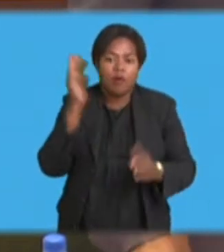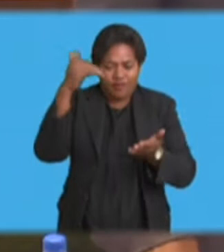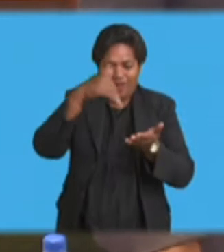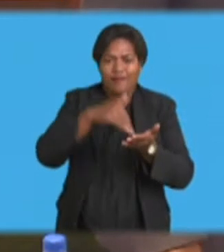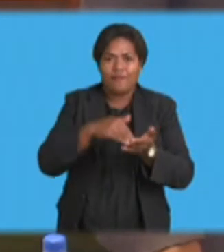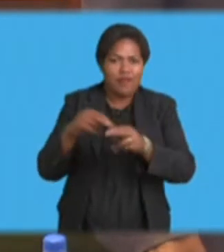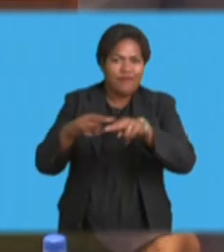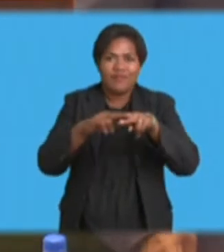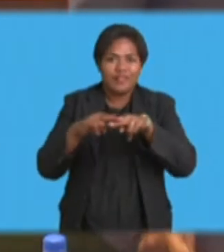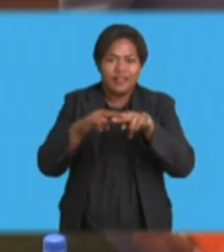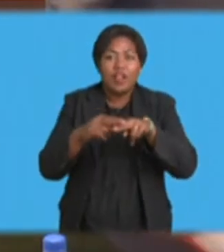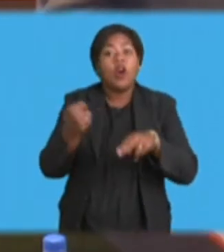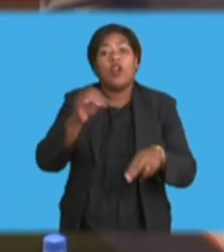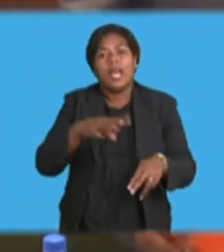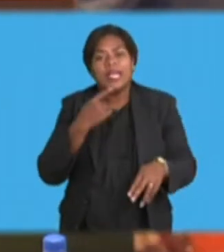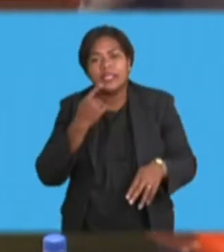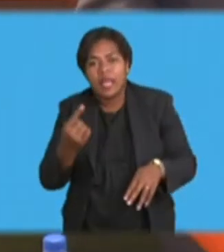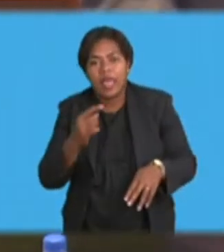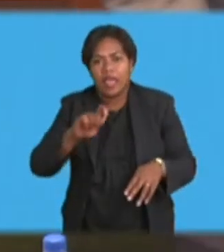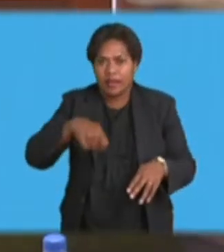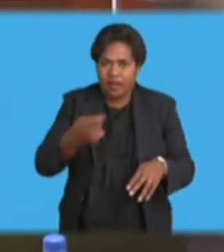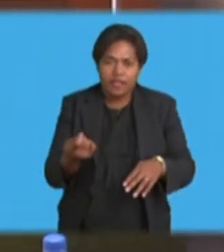have mentioned earlier on, next month.